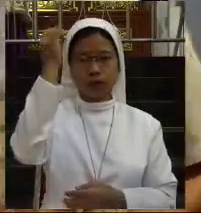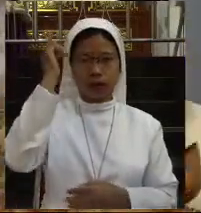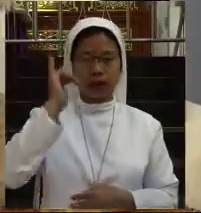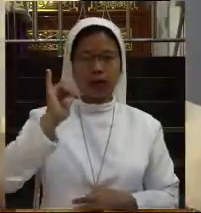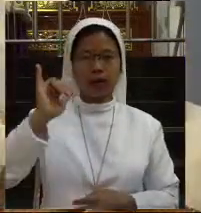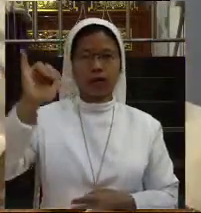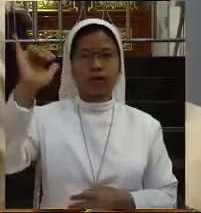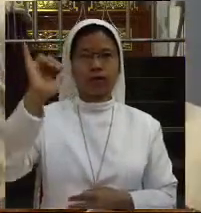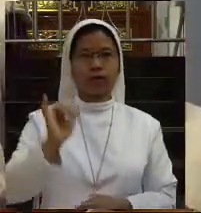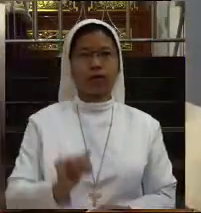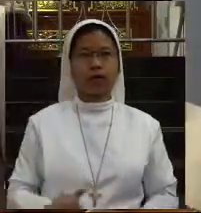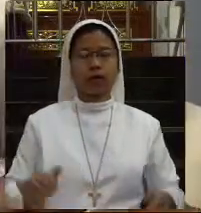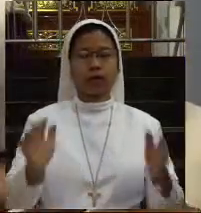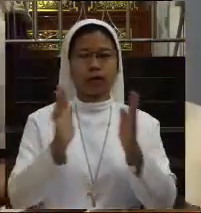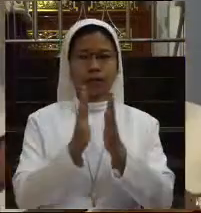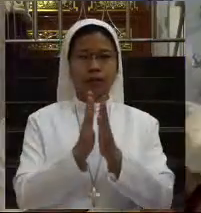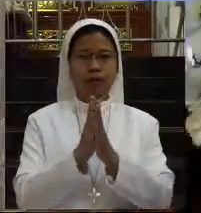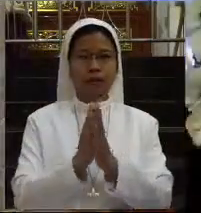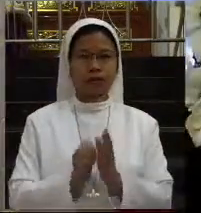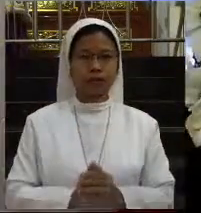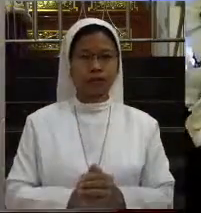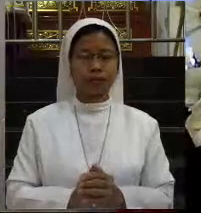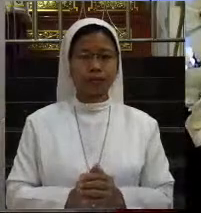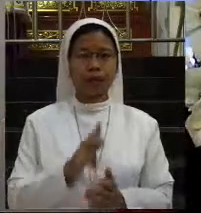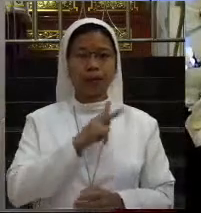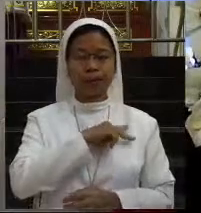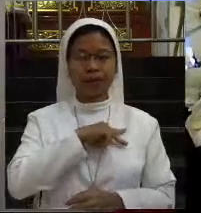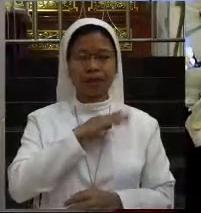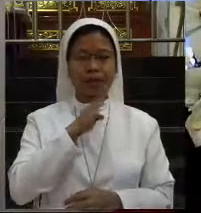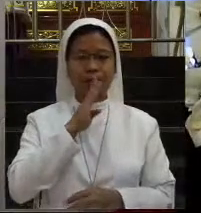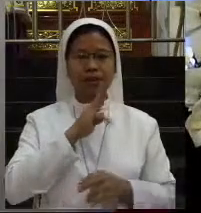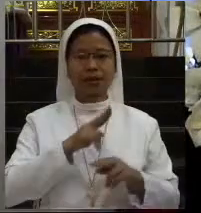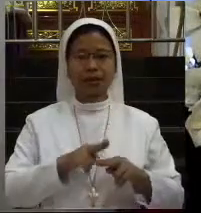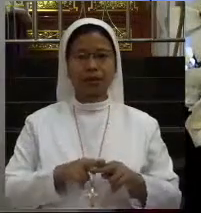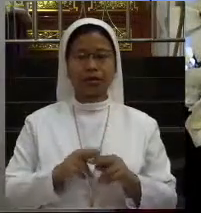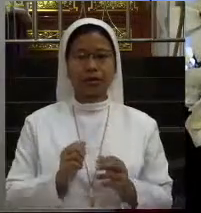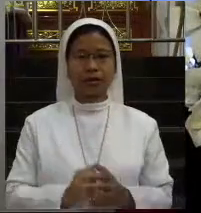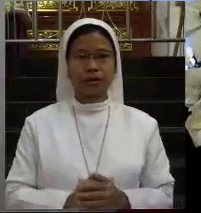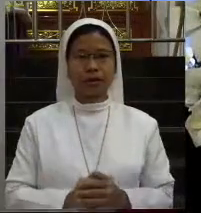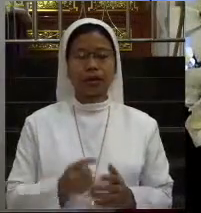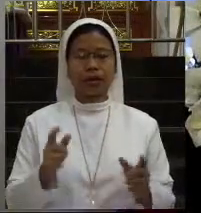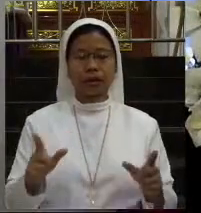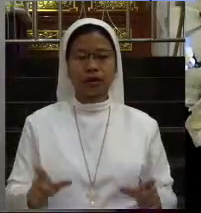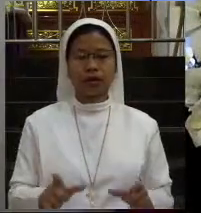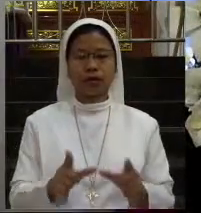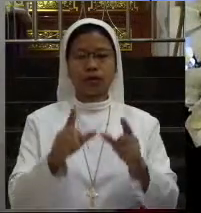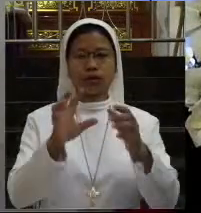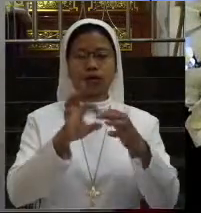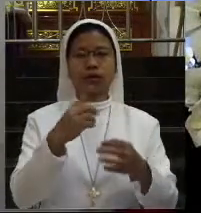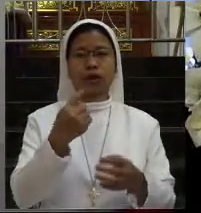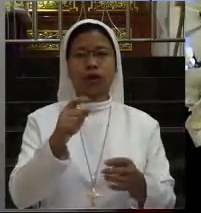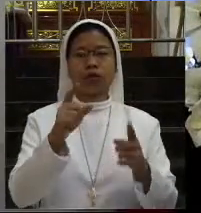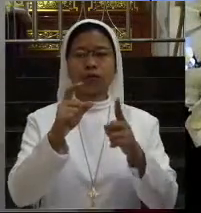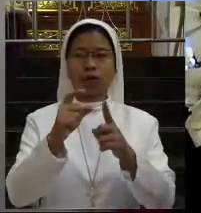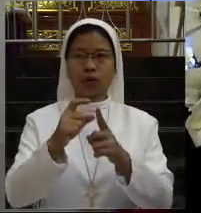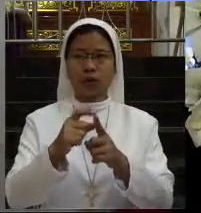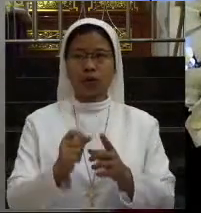forever and ever. Amen. Please be seated. The liturgy of the word.